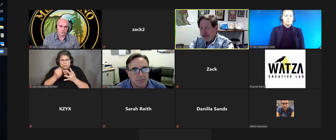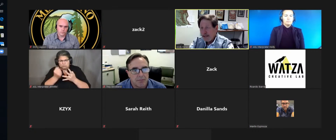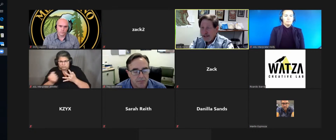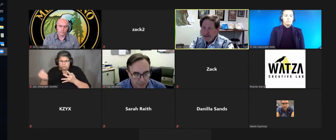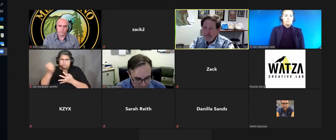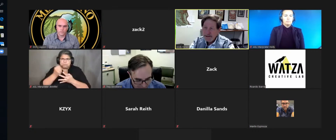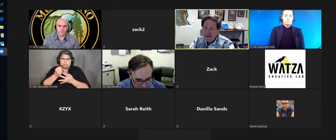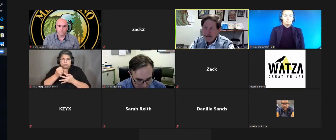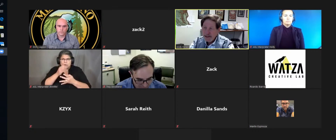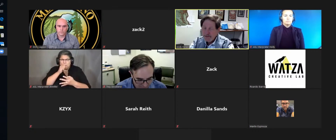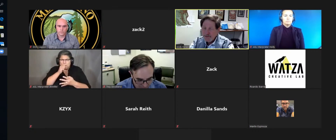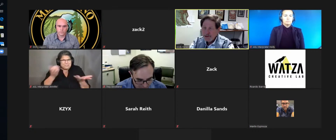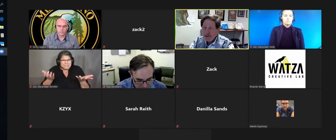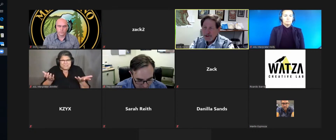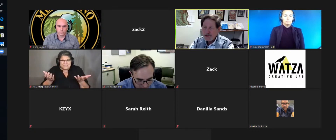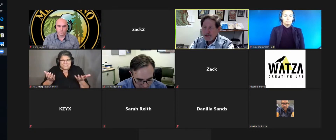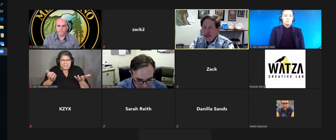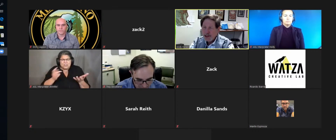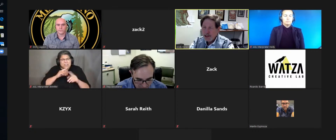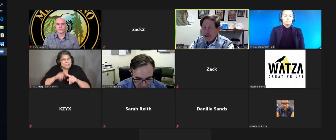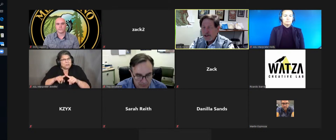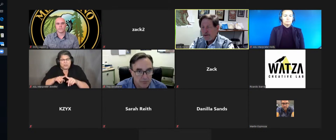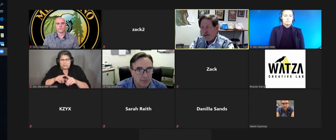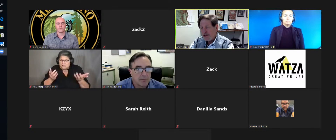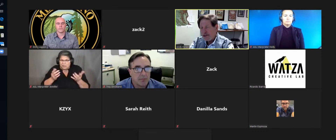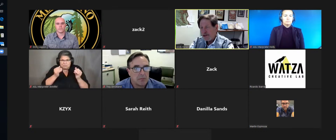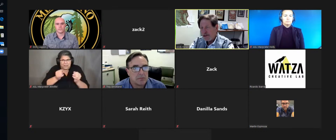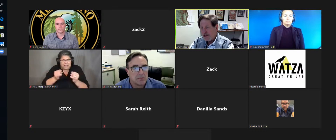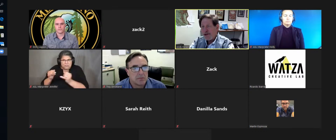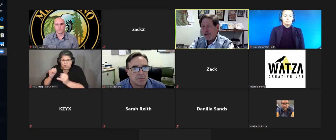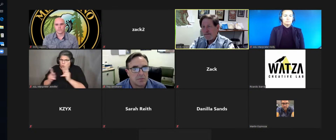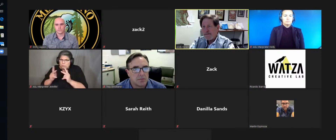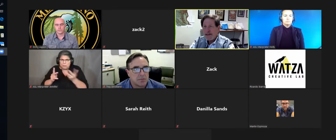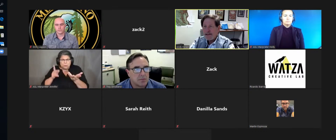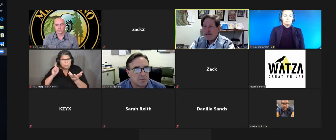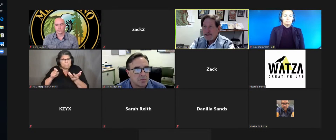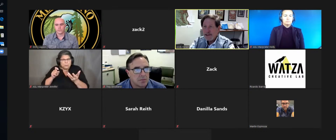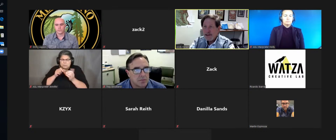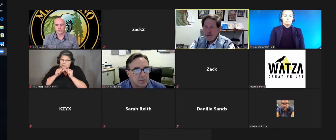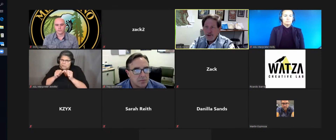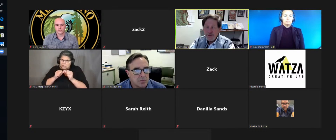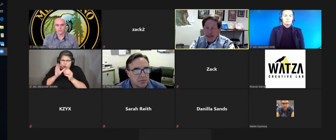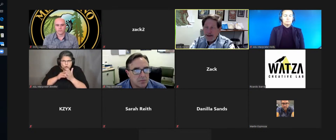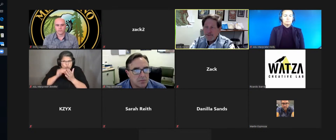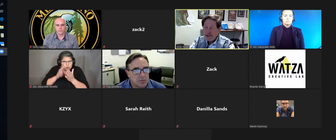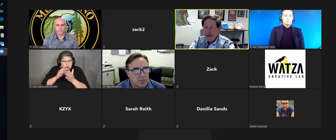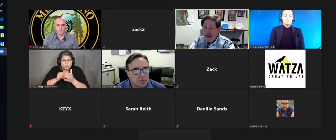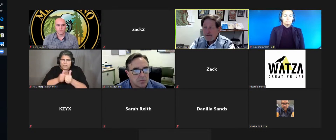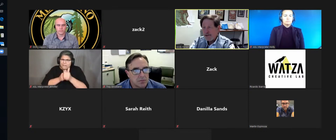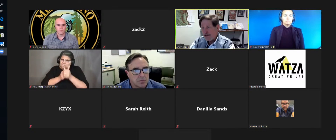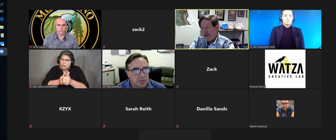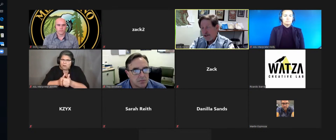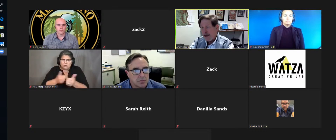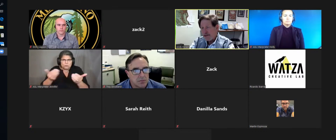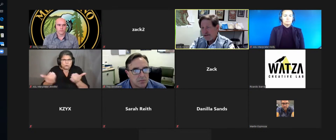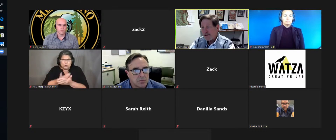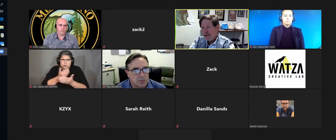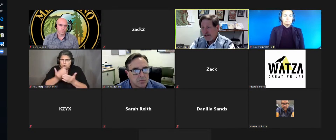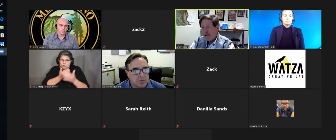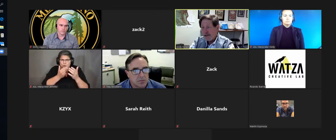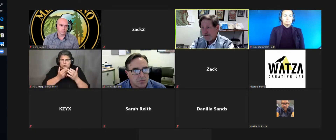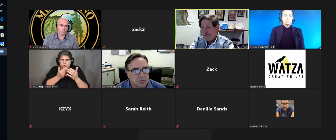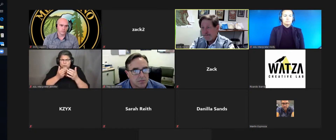it really is dependent on individuals continuing to learn and practice the new behaviors that we have learned in the